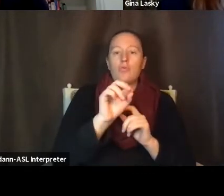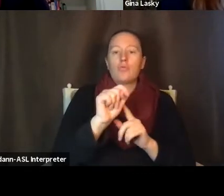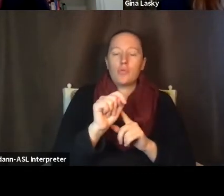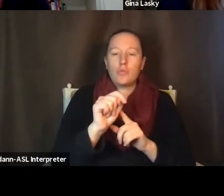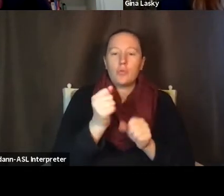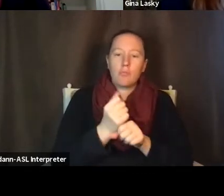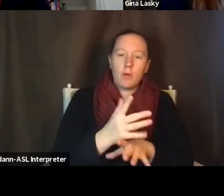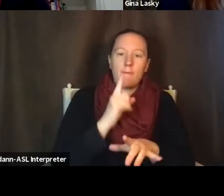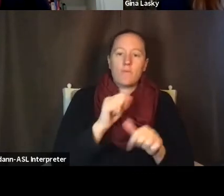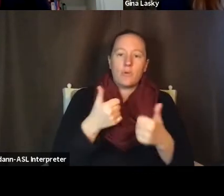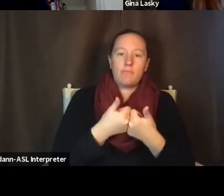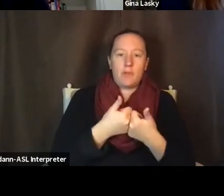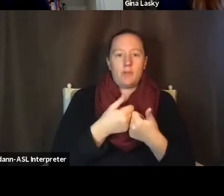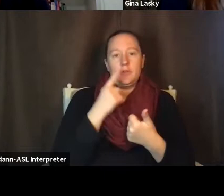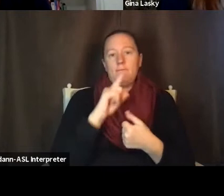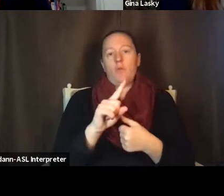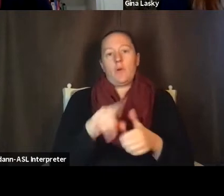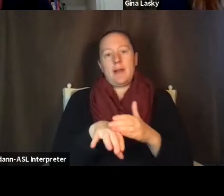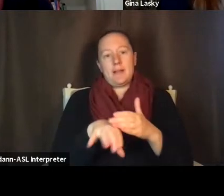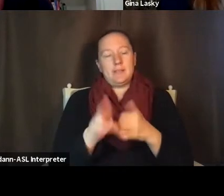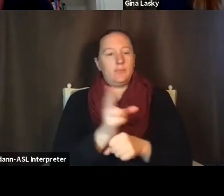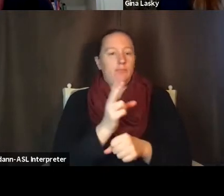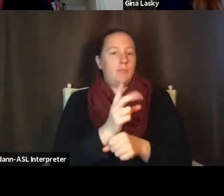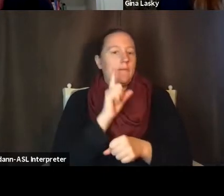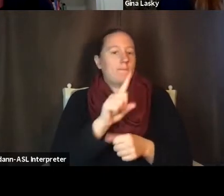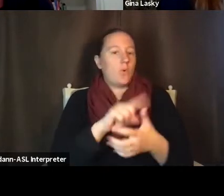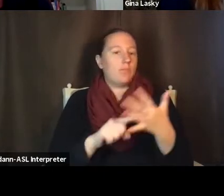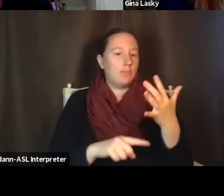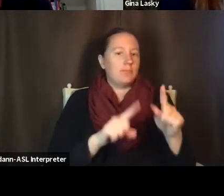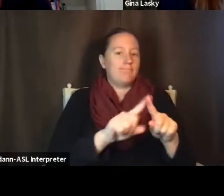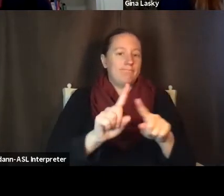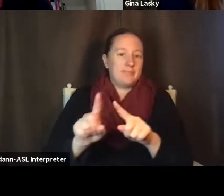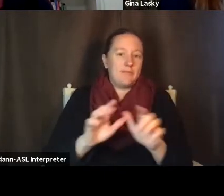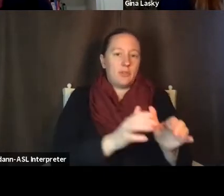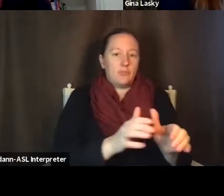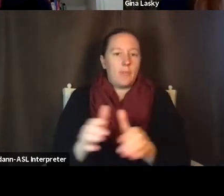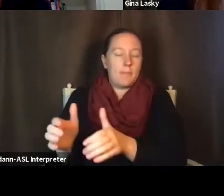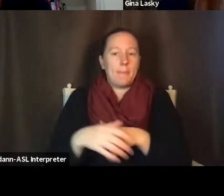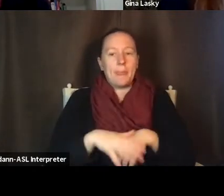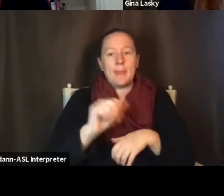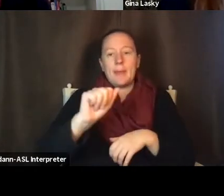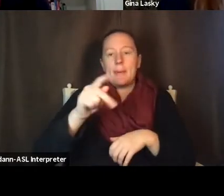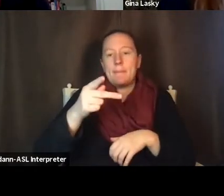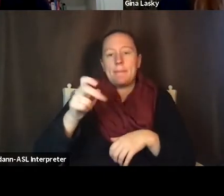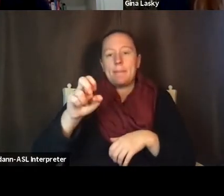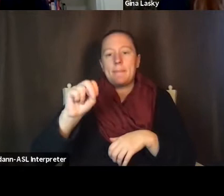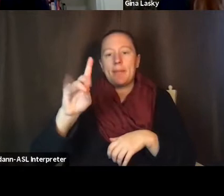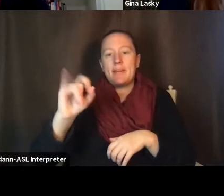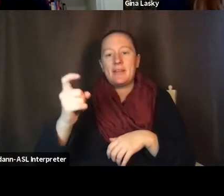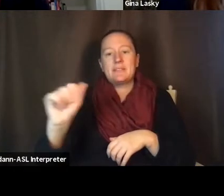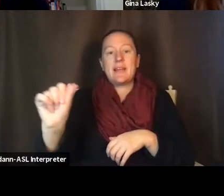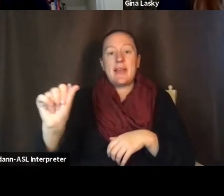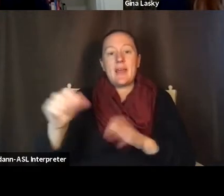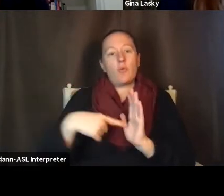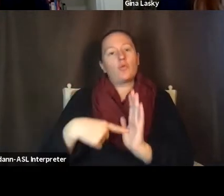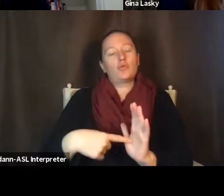access and utilization for for these priority populations. And Appendix A goes into greater detail